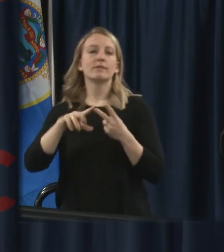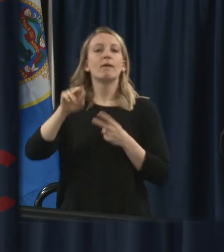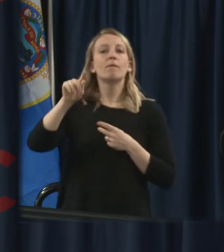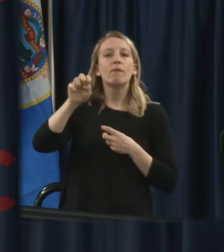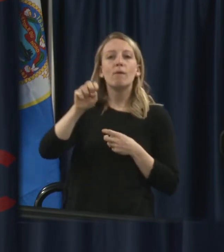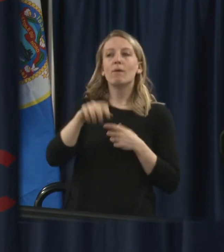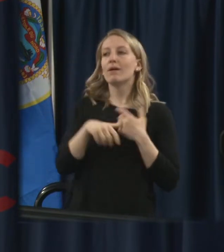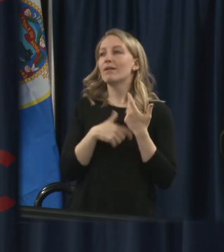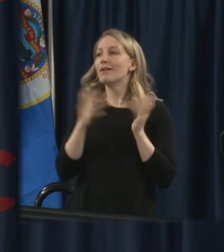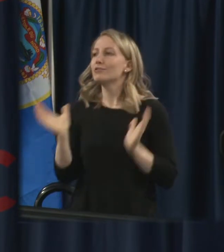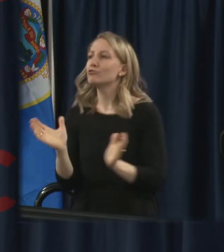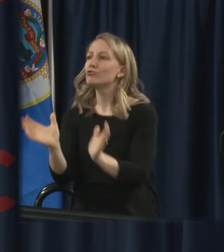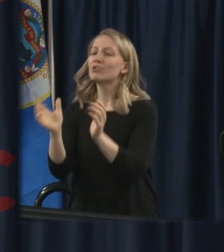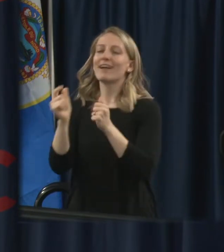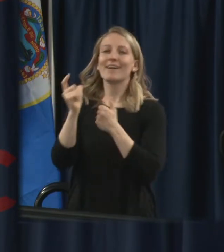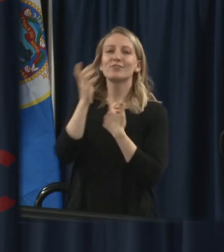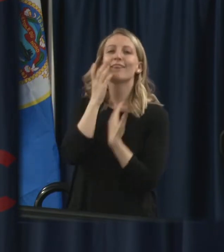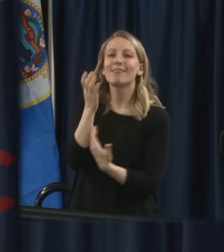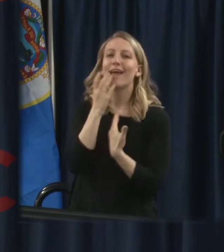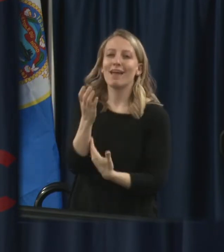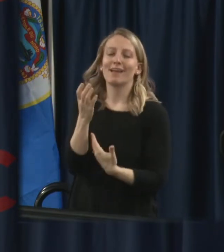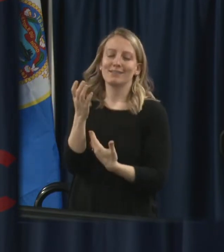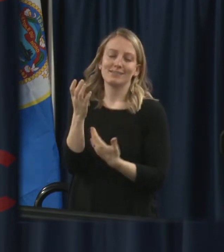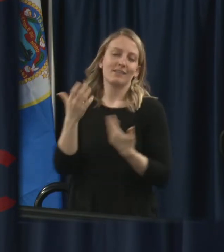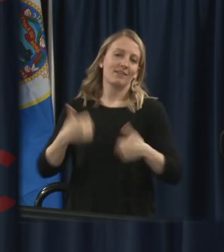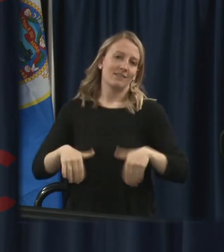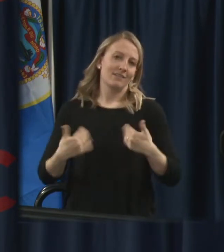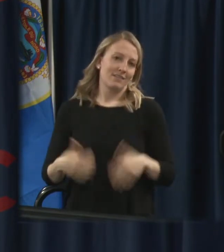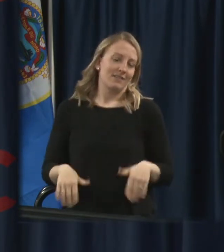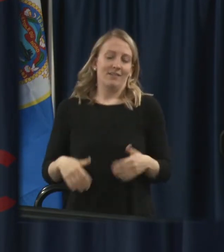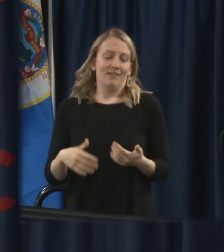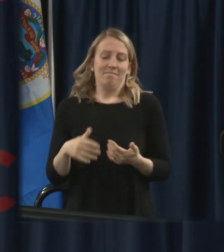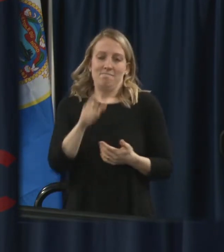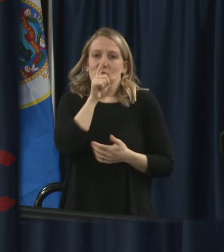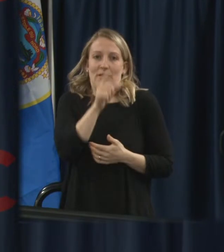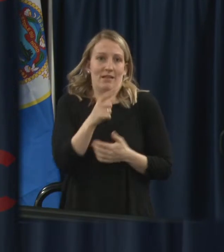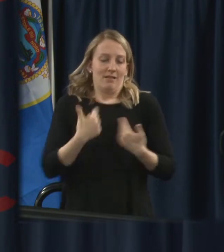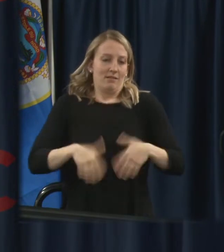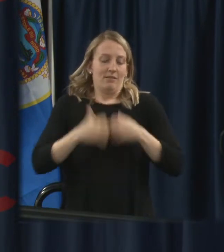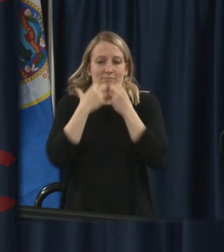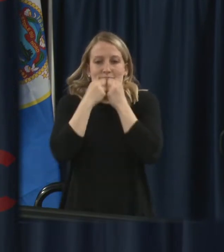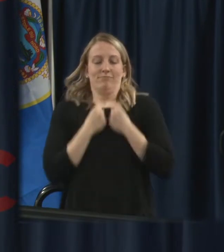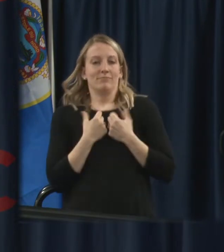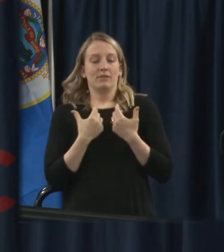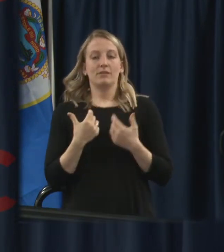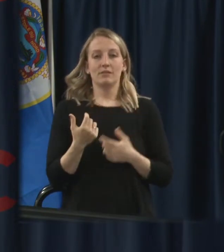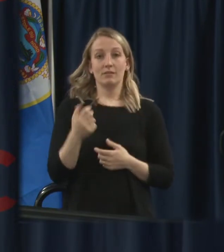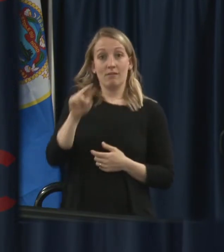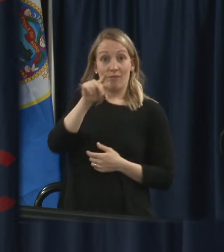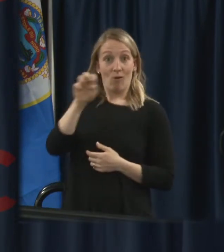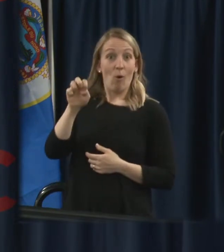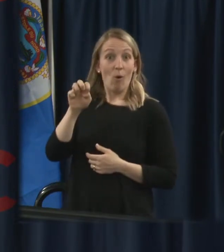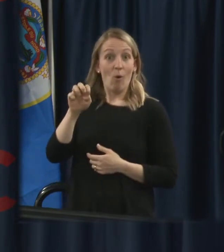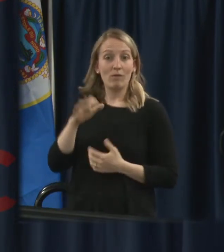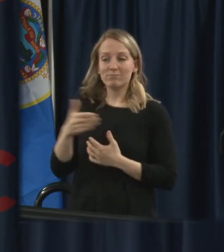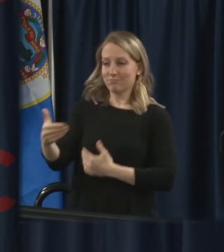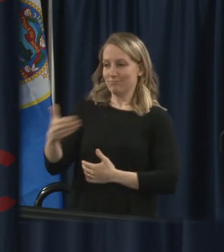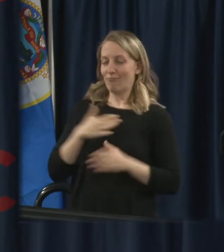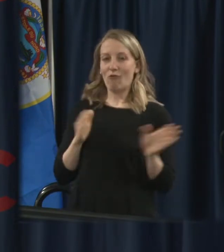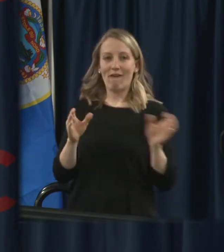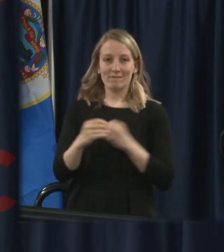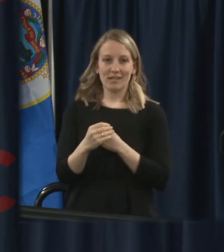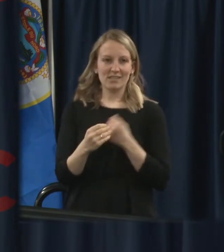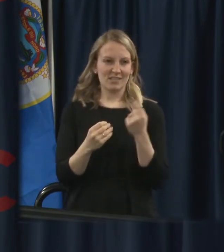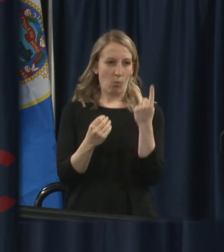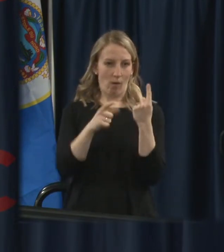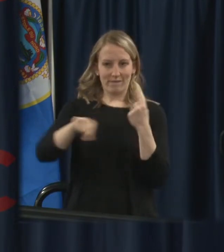of encouragement or thanks. They are profoundly meaningful. I have one of those notes in my office that one of you gave